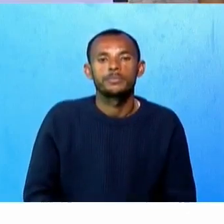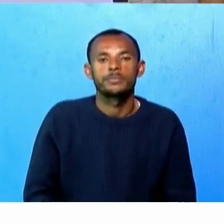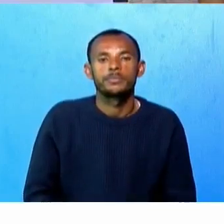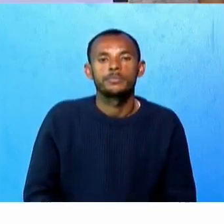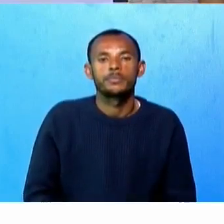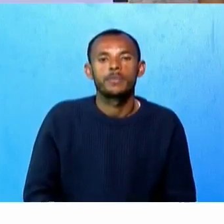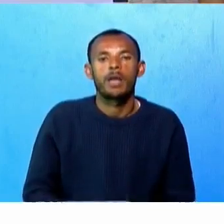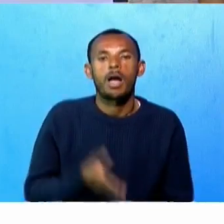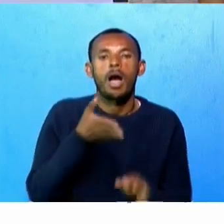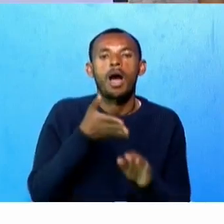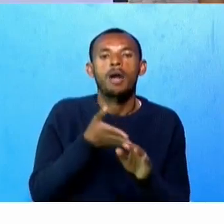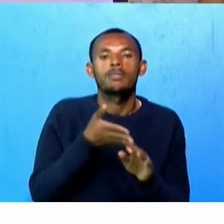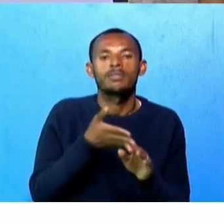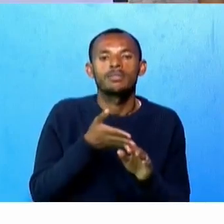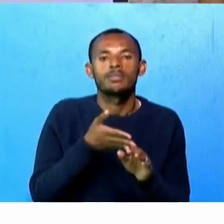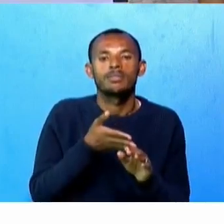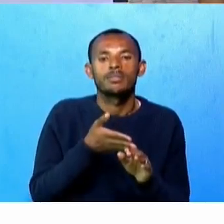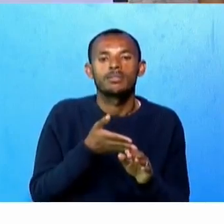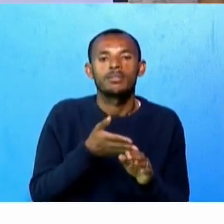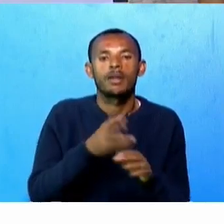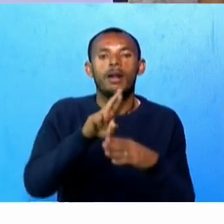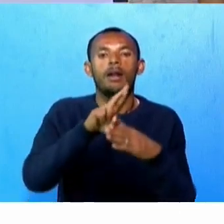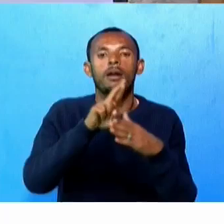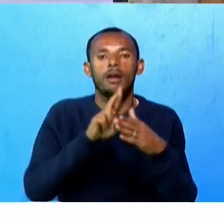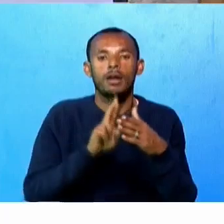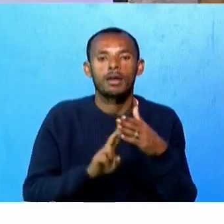at a rate of